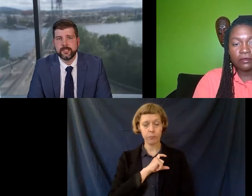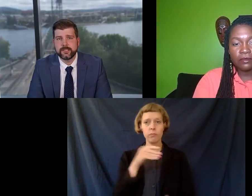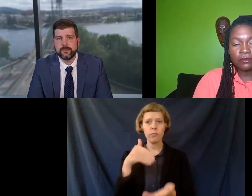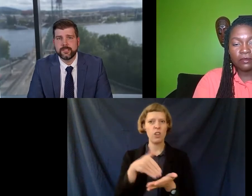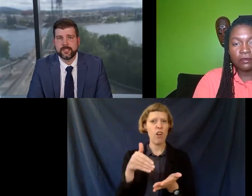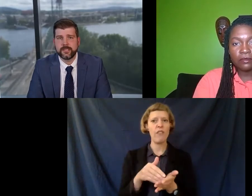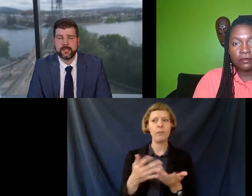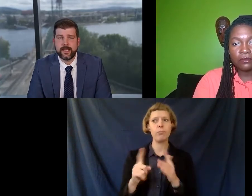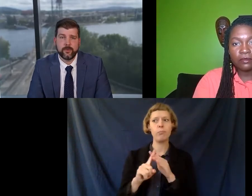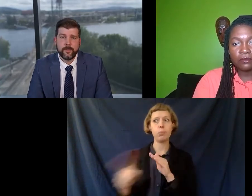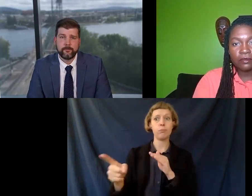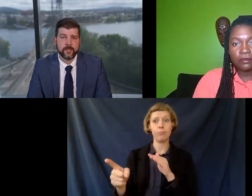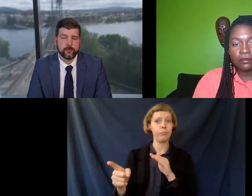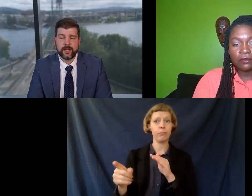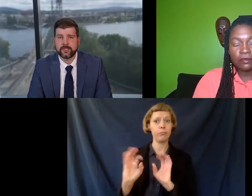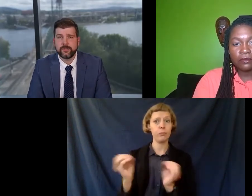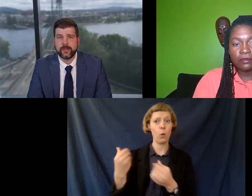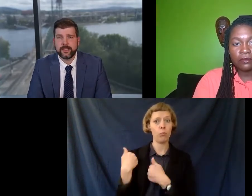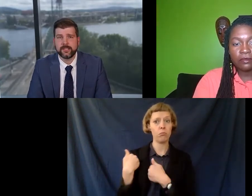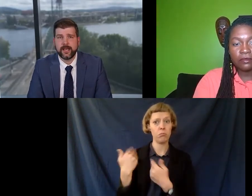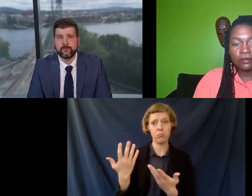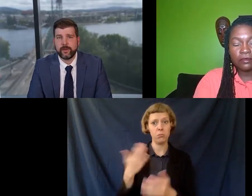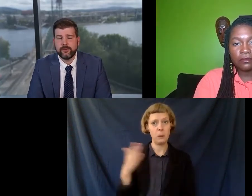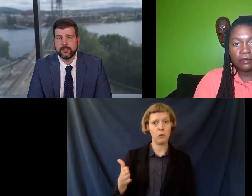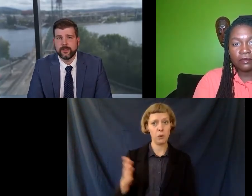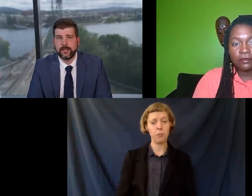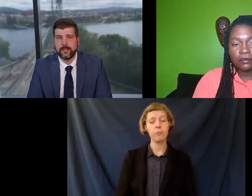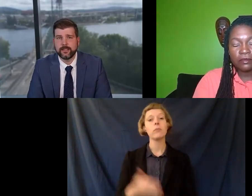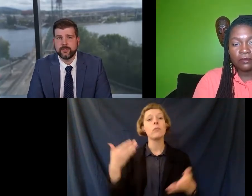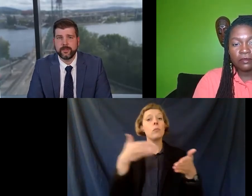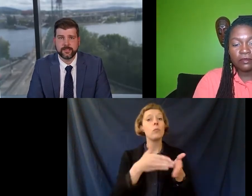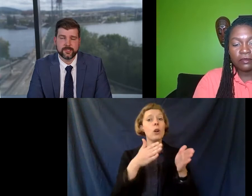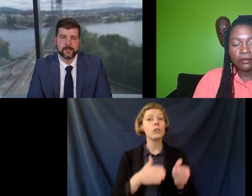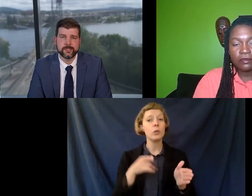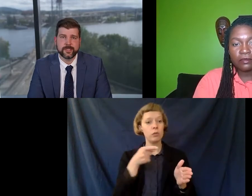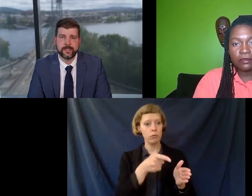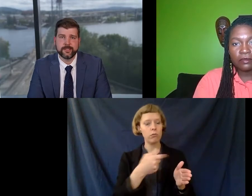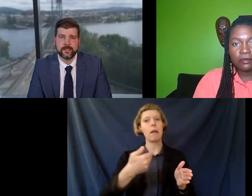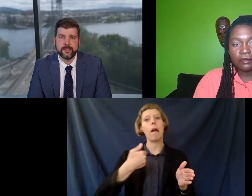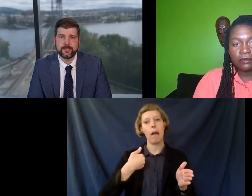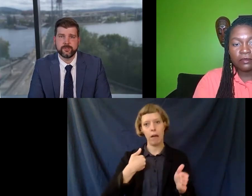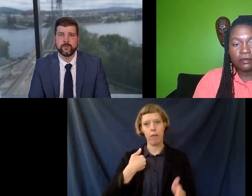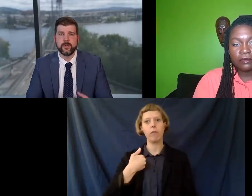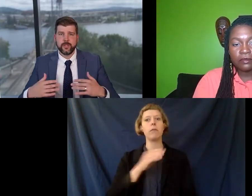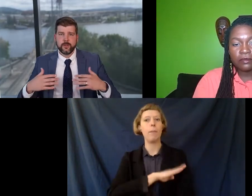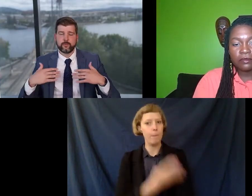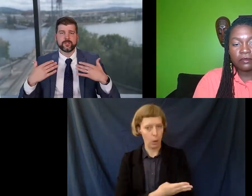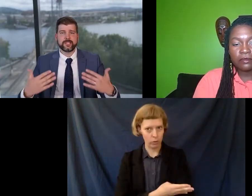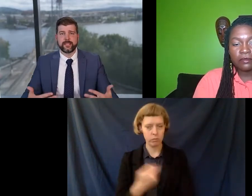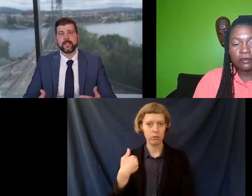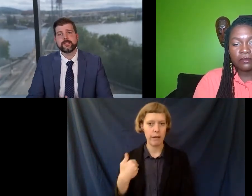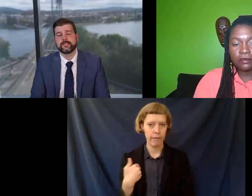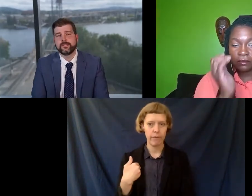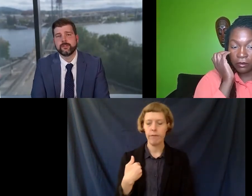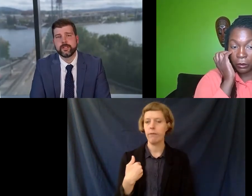plays into these things and how, the prosecutor has a lot of power to make decisions and to